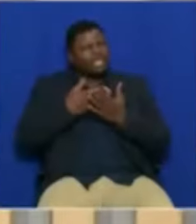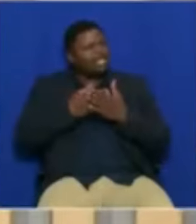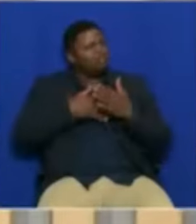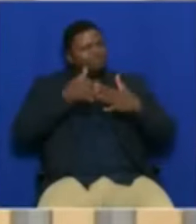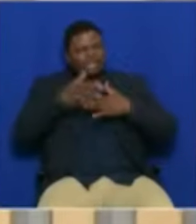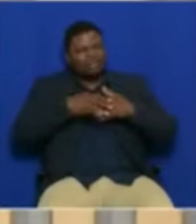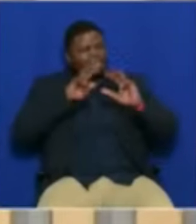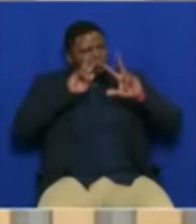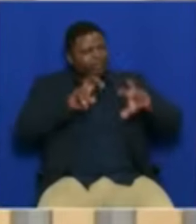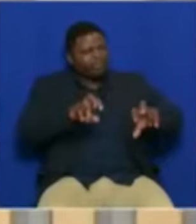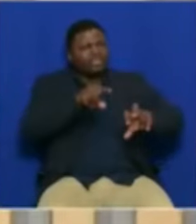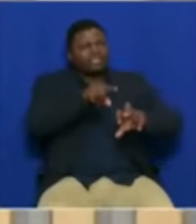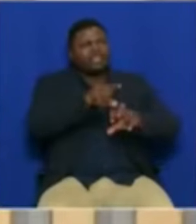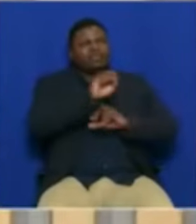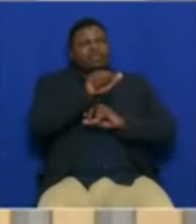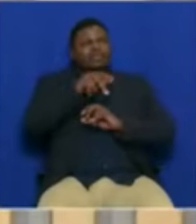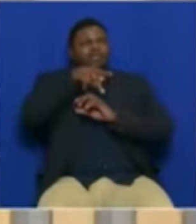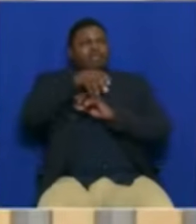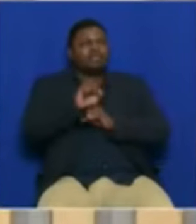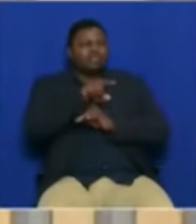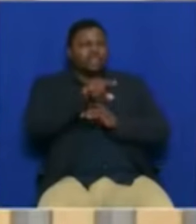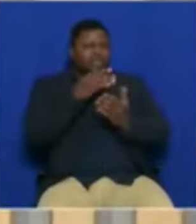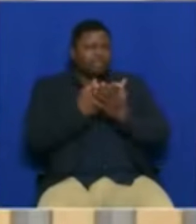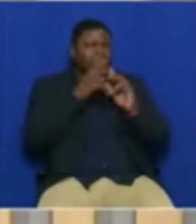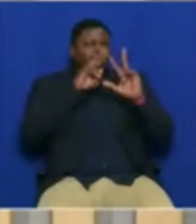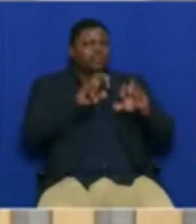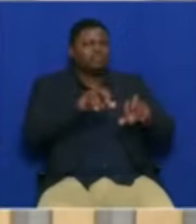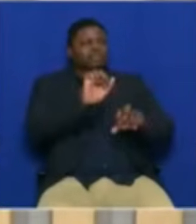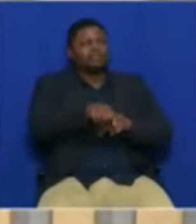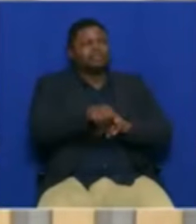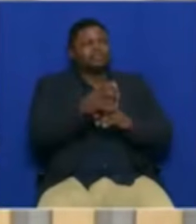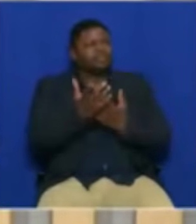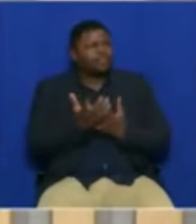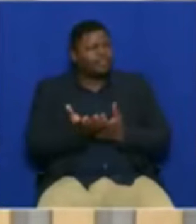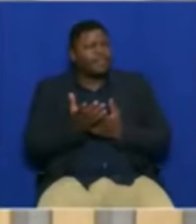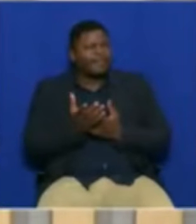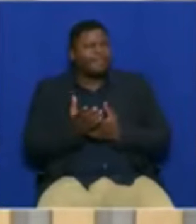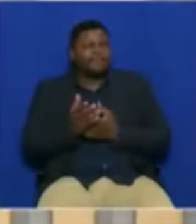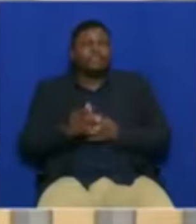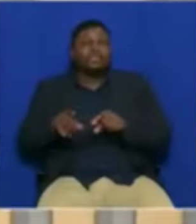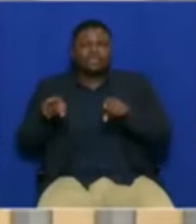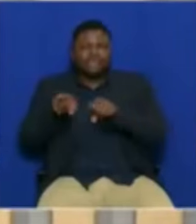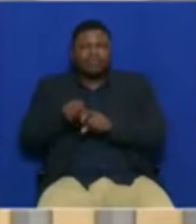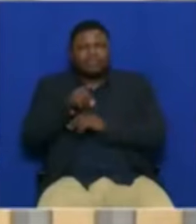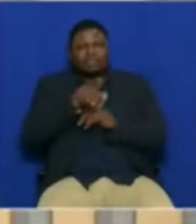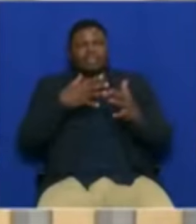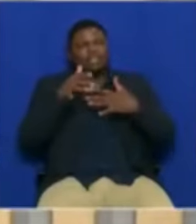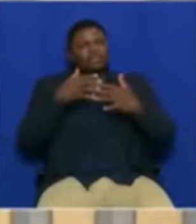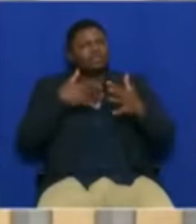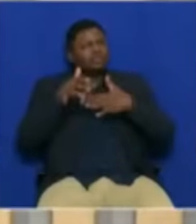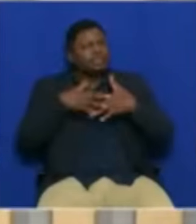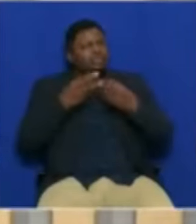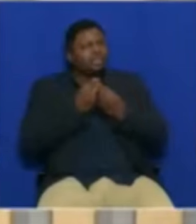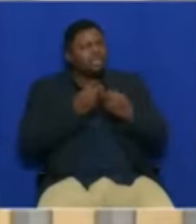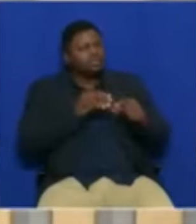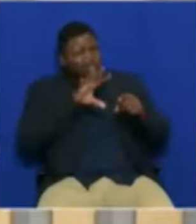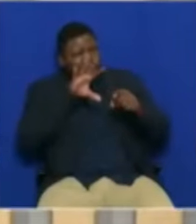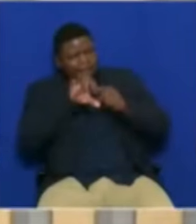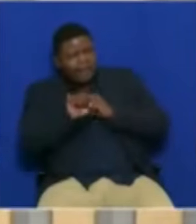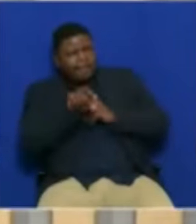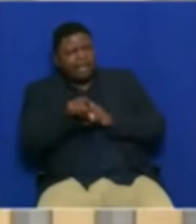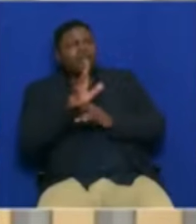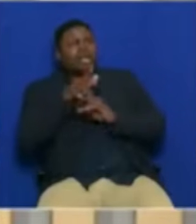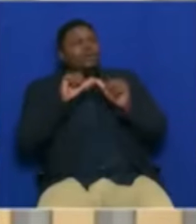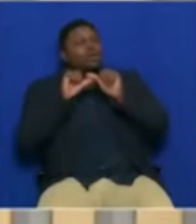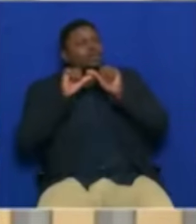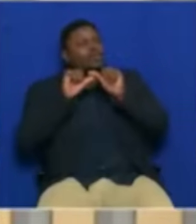these things come, during the course where I picked it up, I will continue to investigate it. As a law enforcement officer,